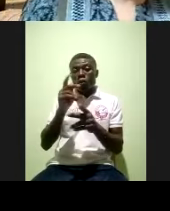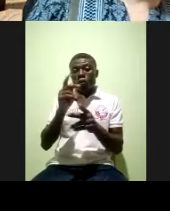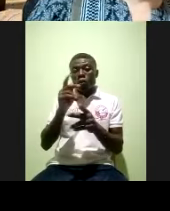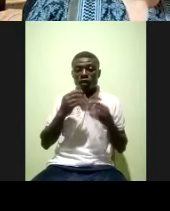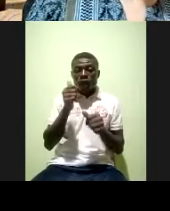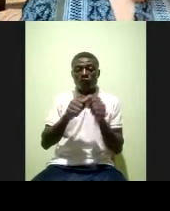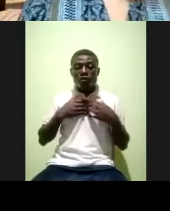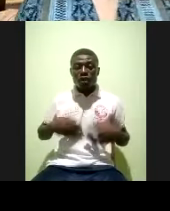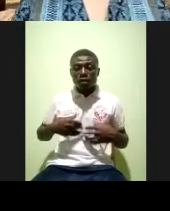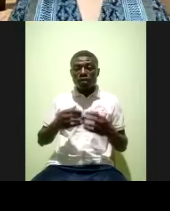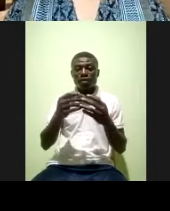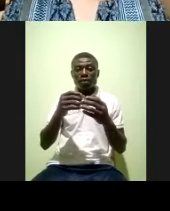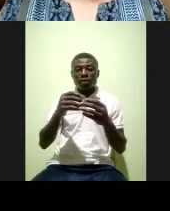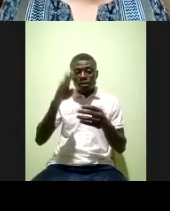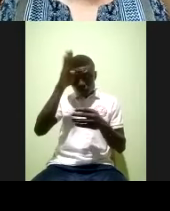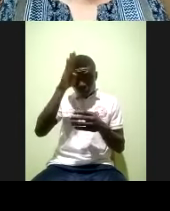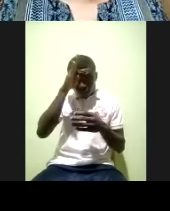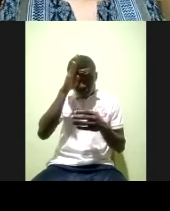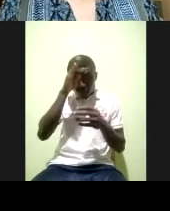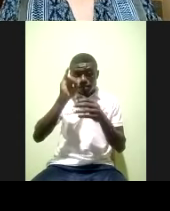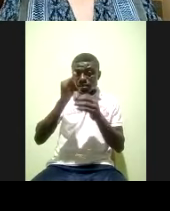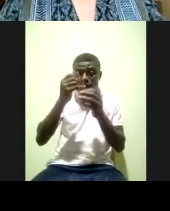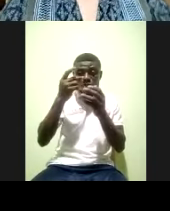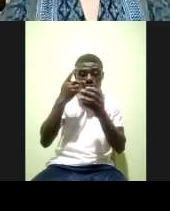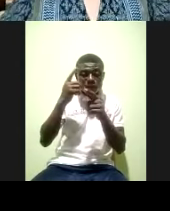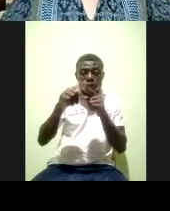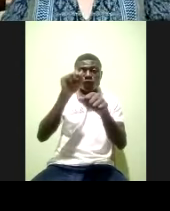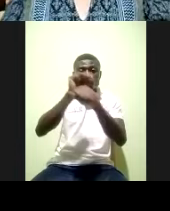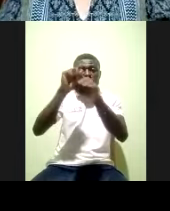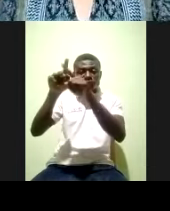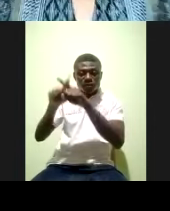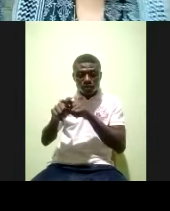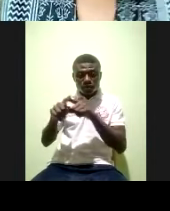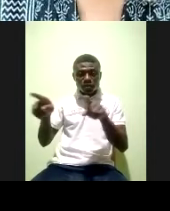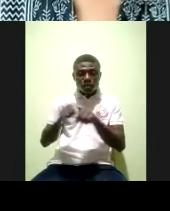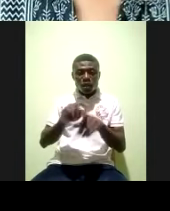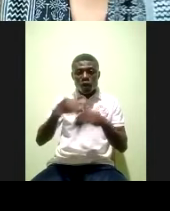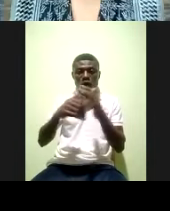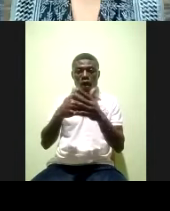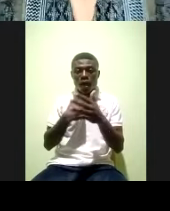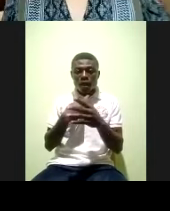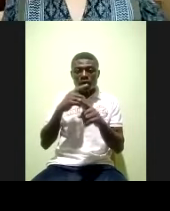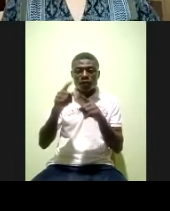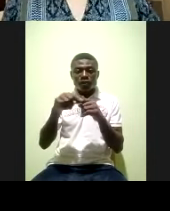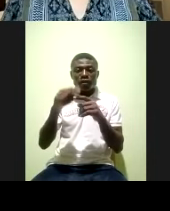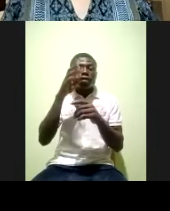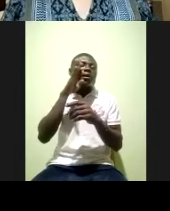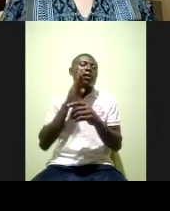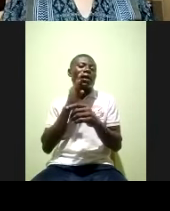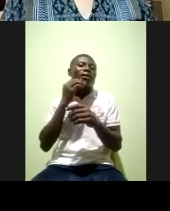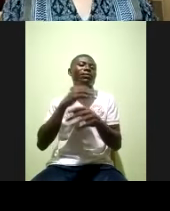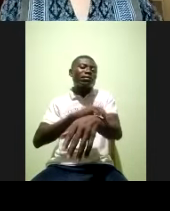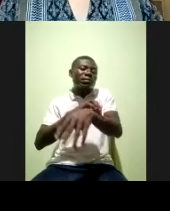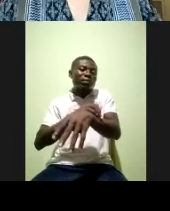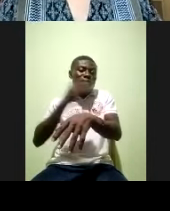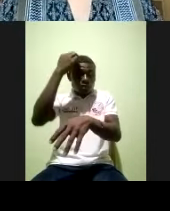same, they all work differently from each other. Just as we all have different color skin, hair,